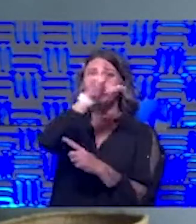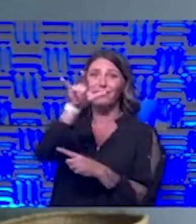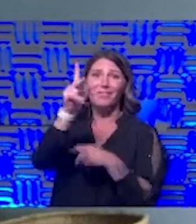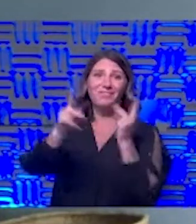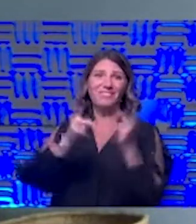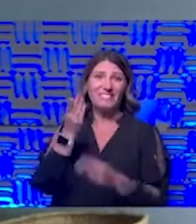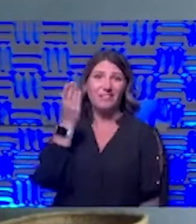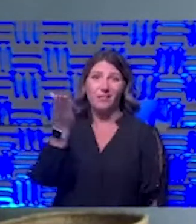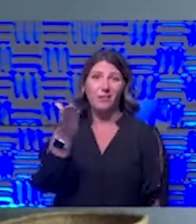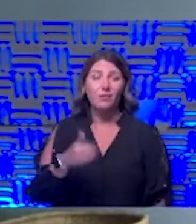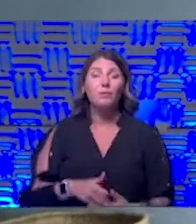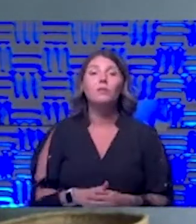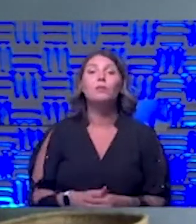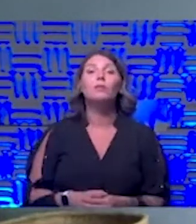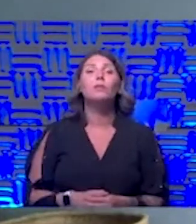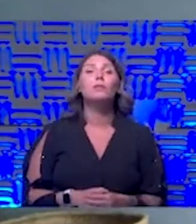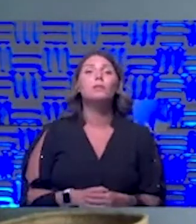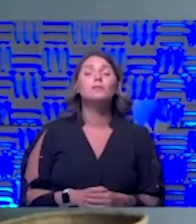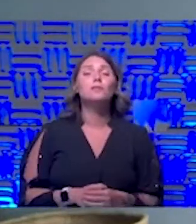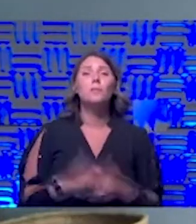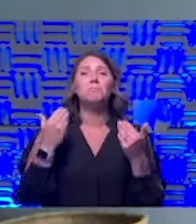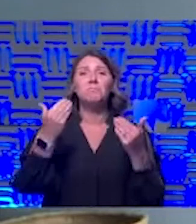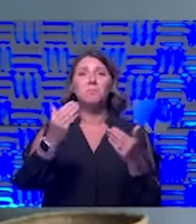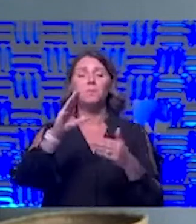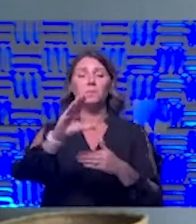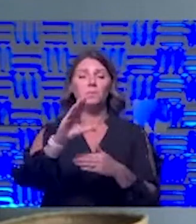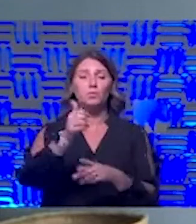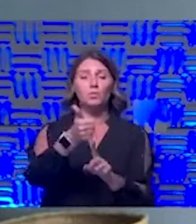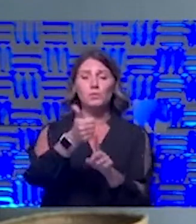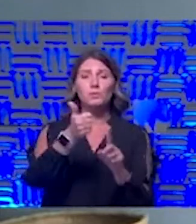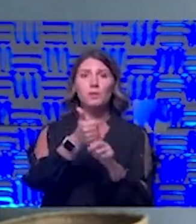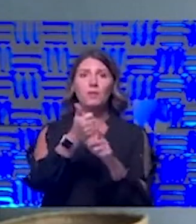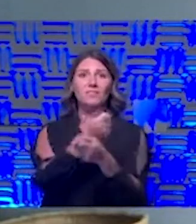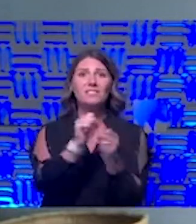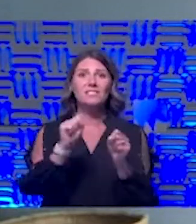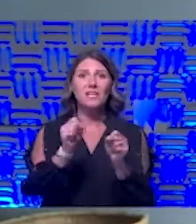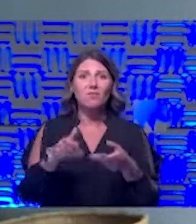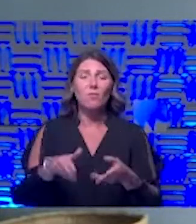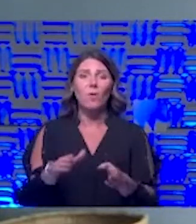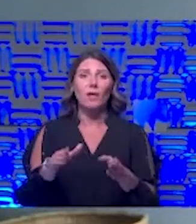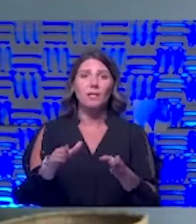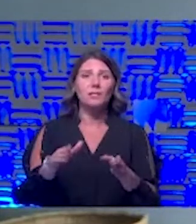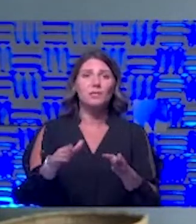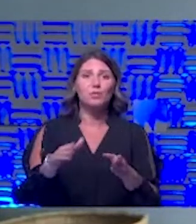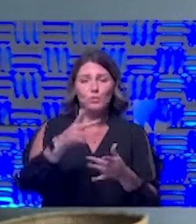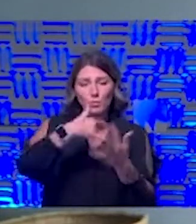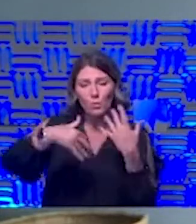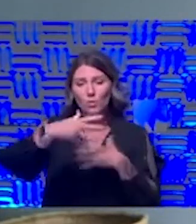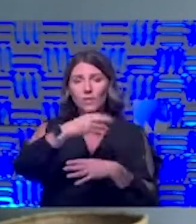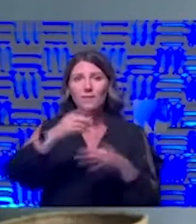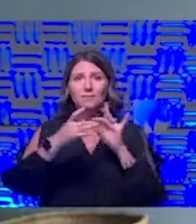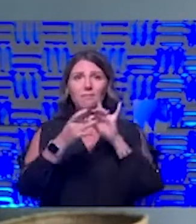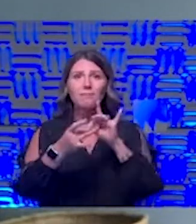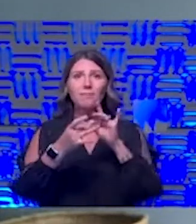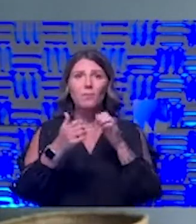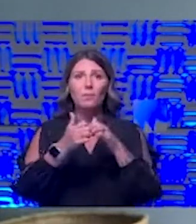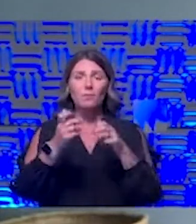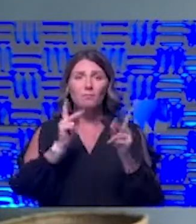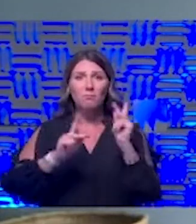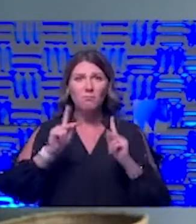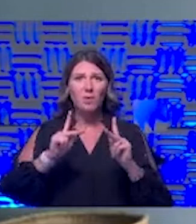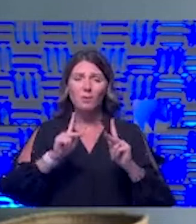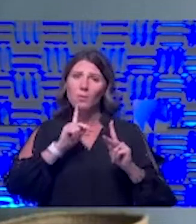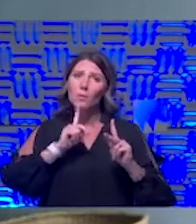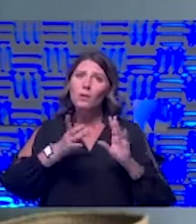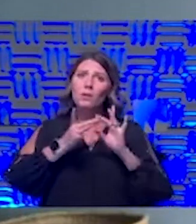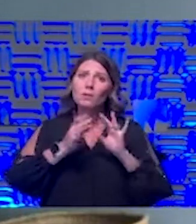yourself some safe ways to socialize or to connect with people that are important to you, I think is really vital, and that